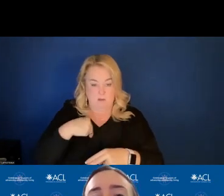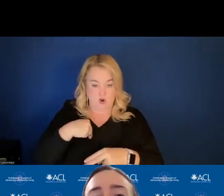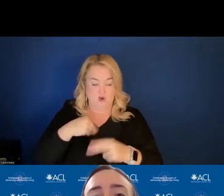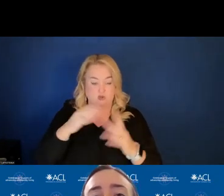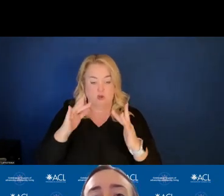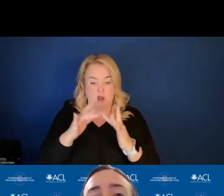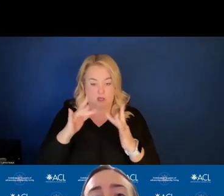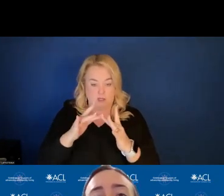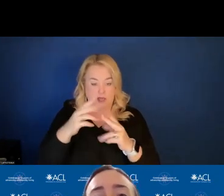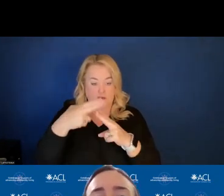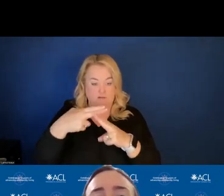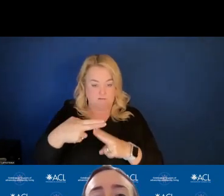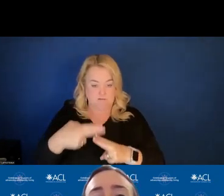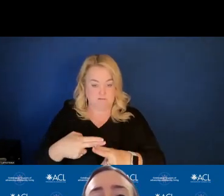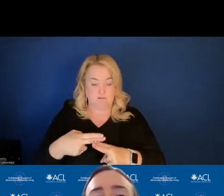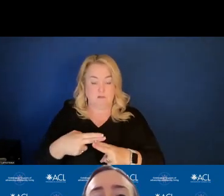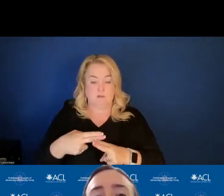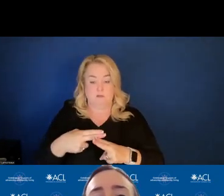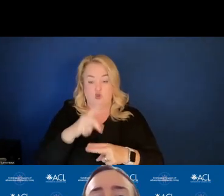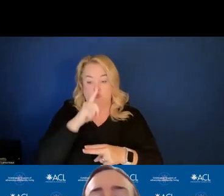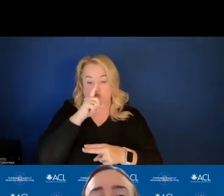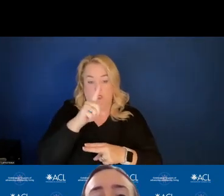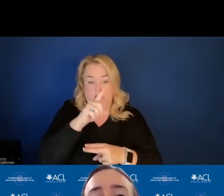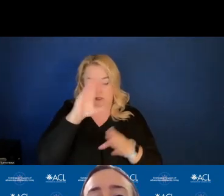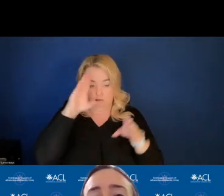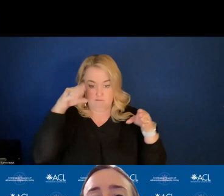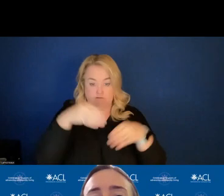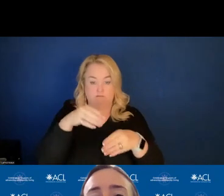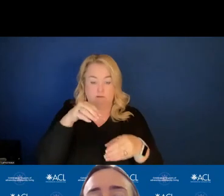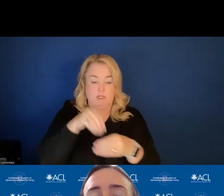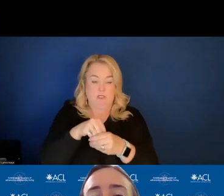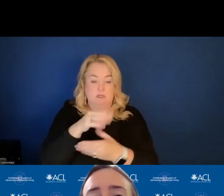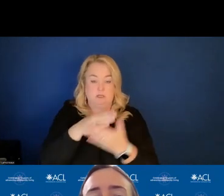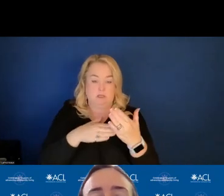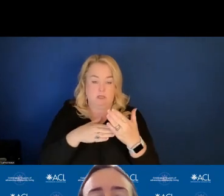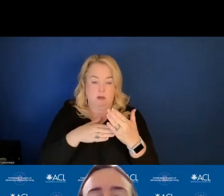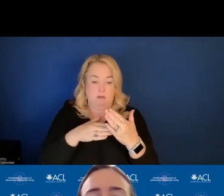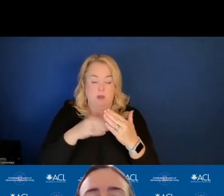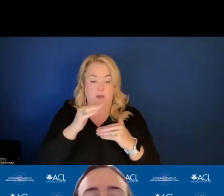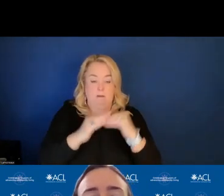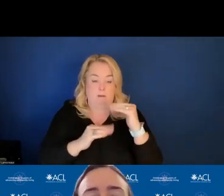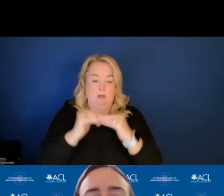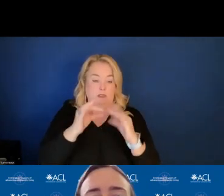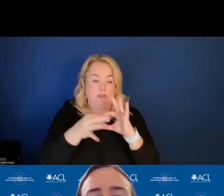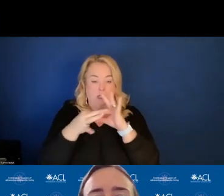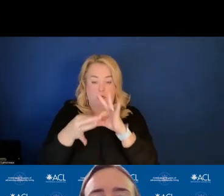contact them, and really engage in some strong capacity building through peer networking.